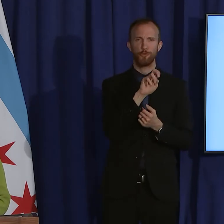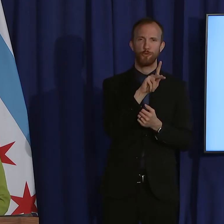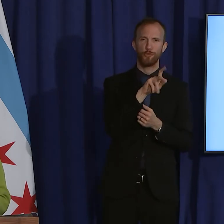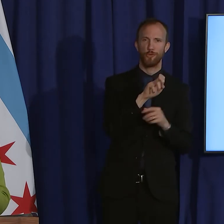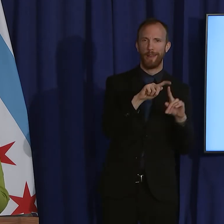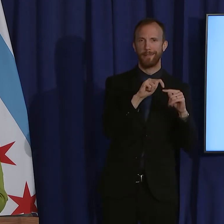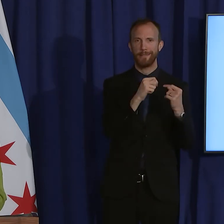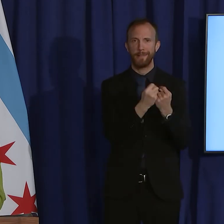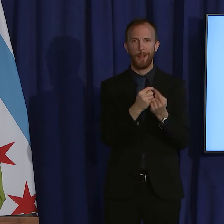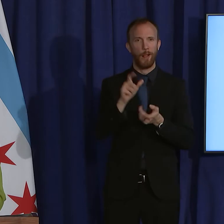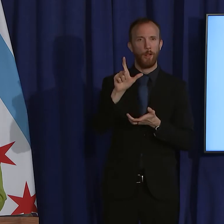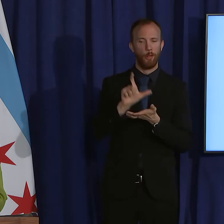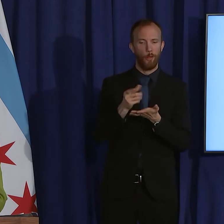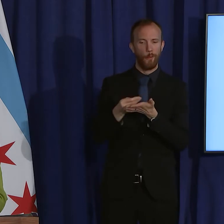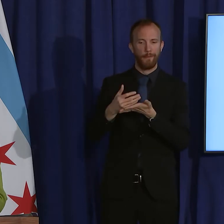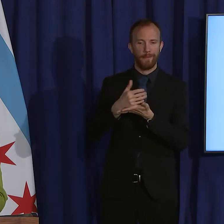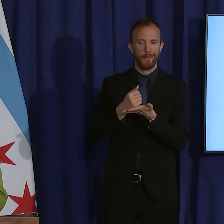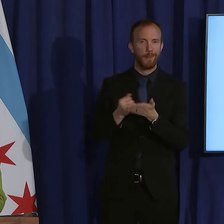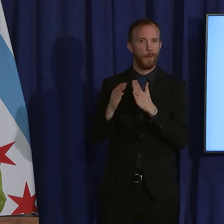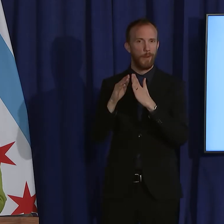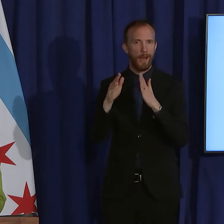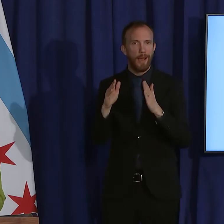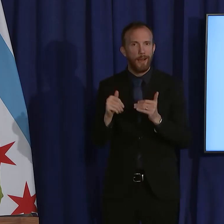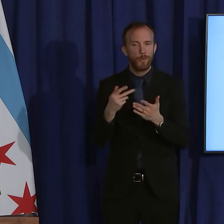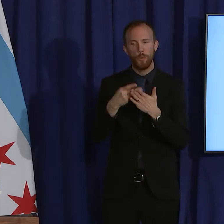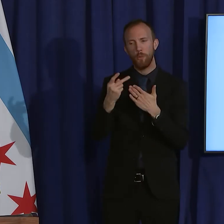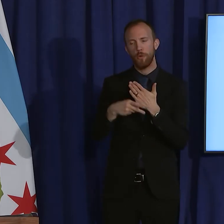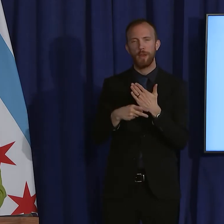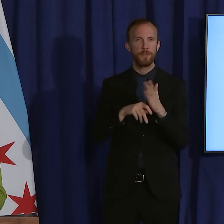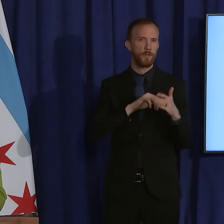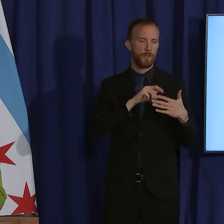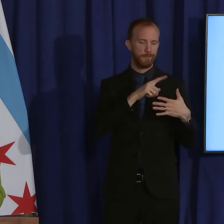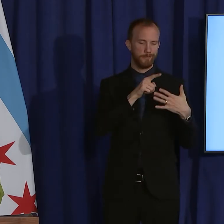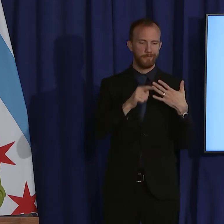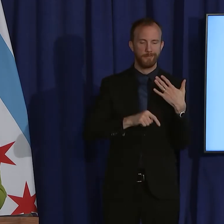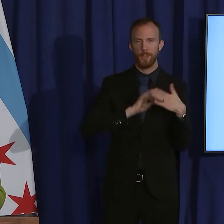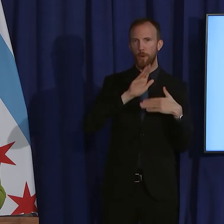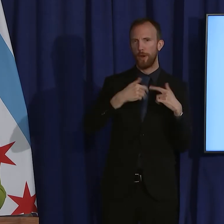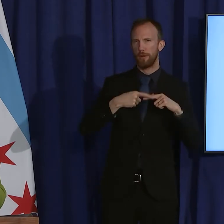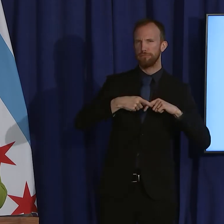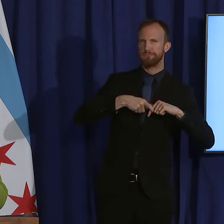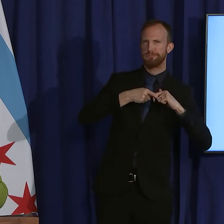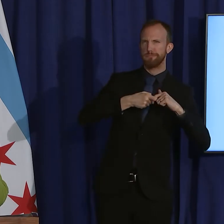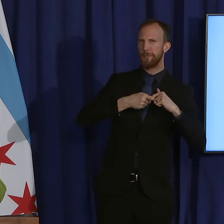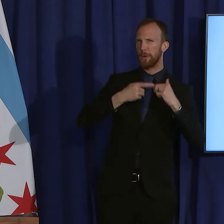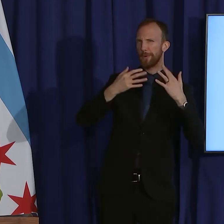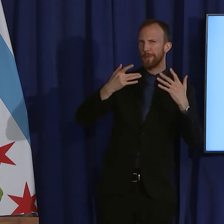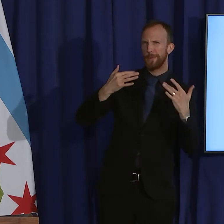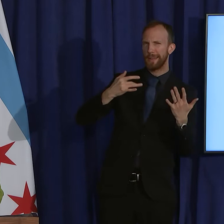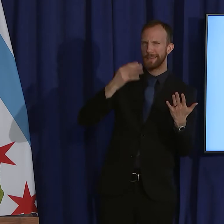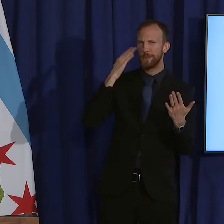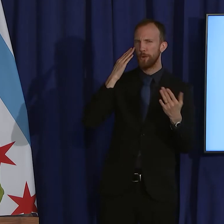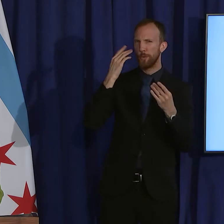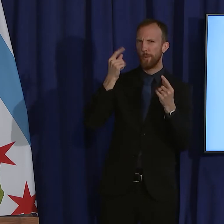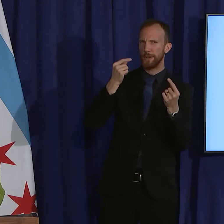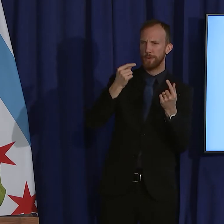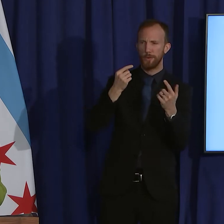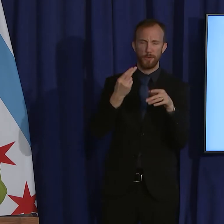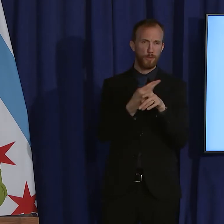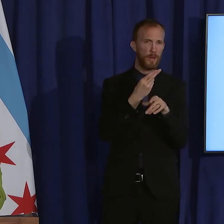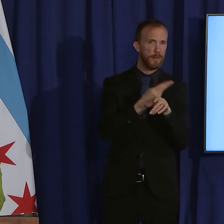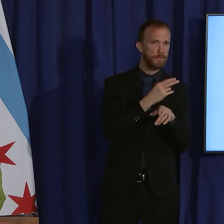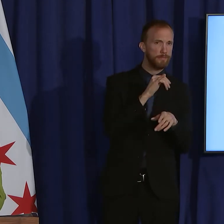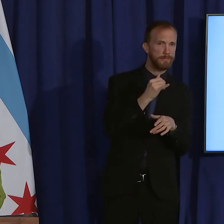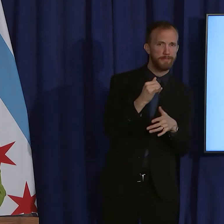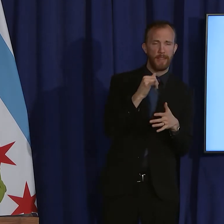All of these, at least in the next few days, are on pause while we're waiting to understand understand next steps related to use of